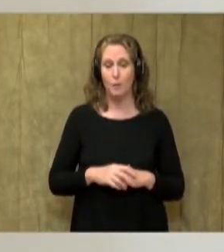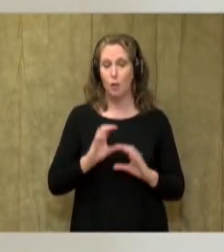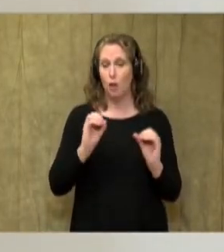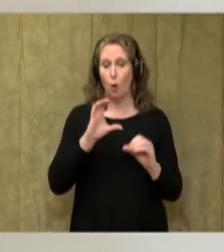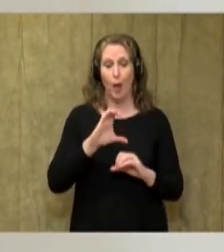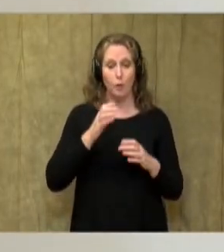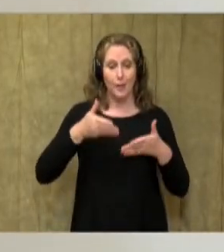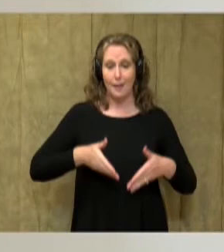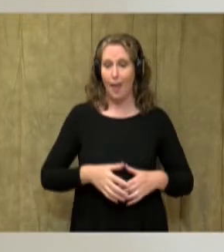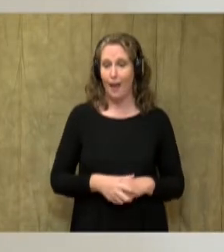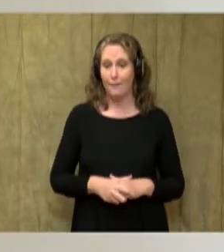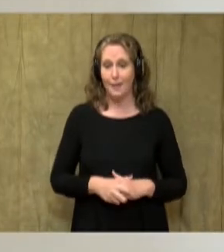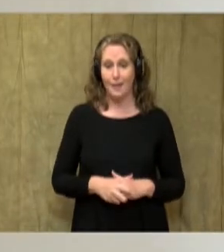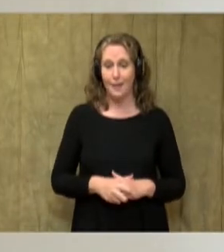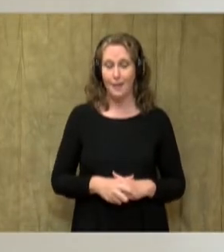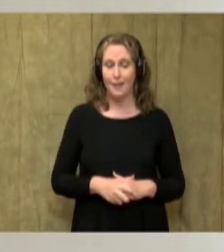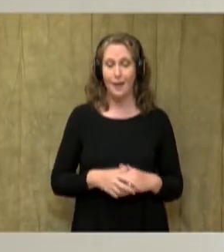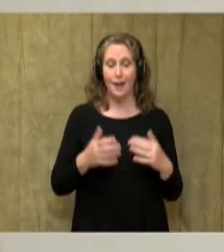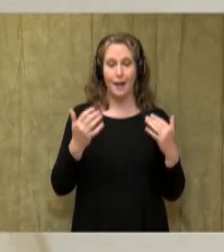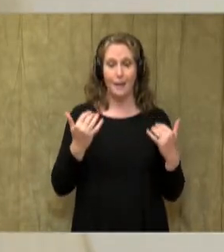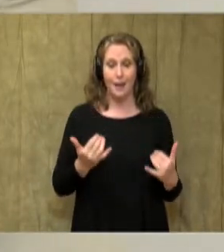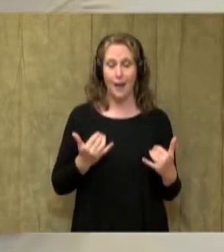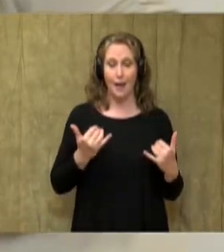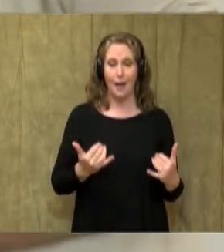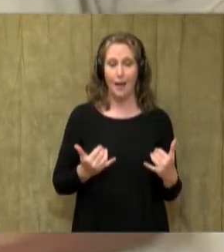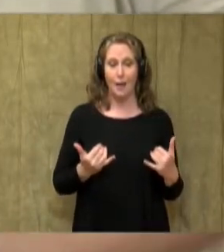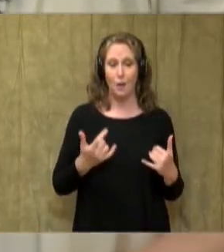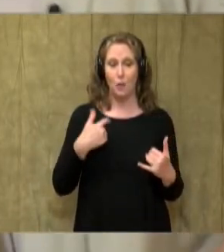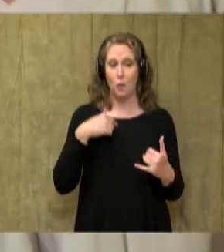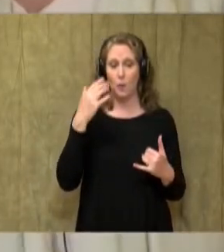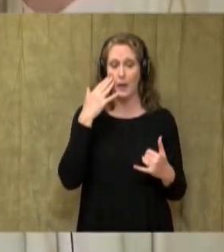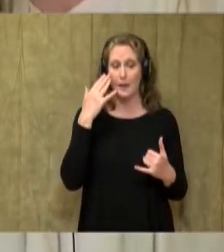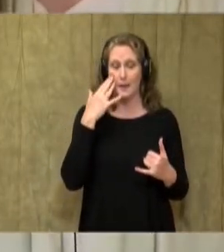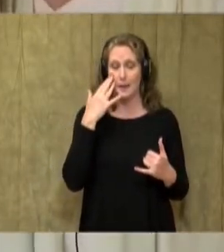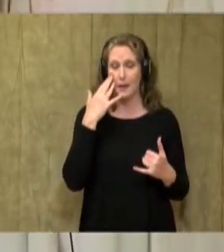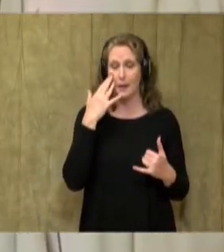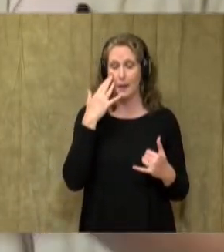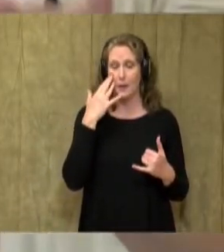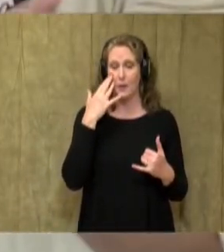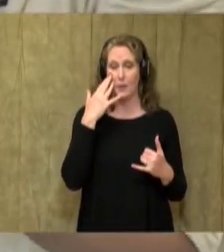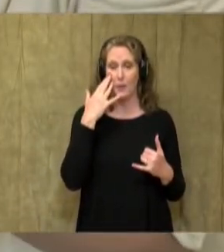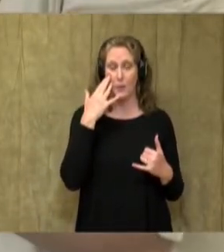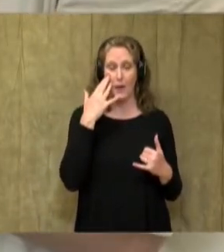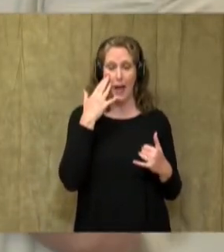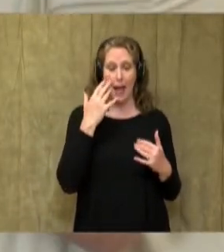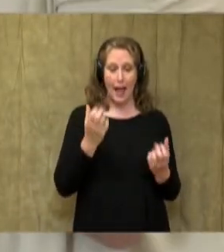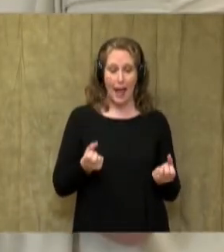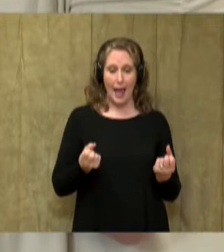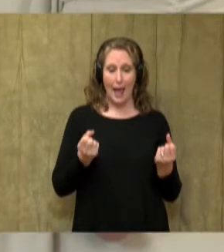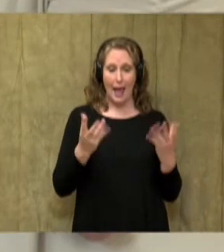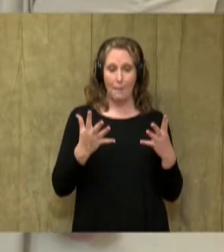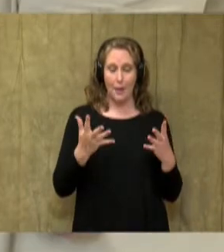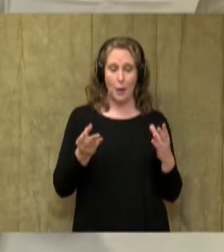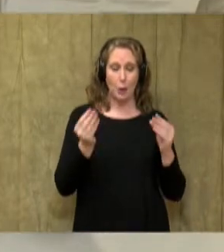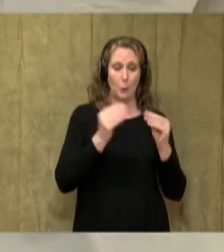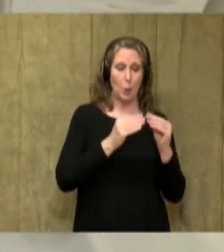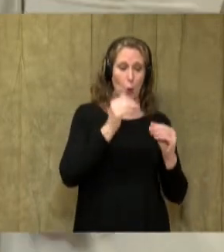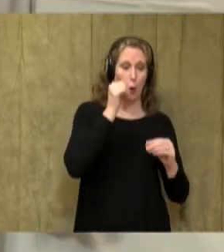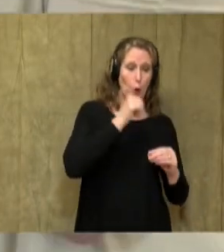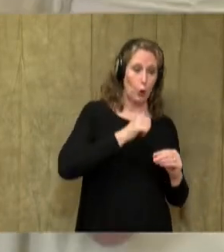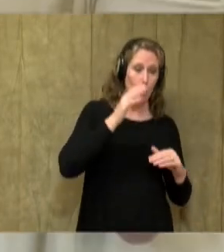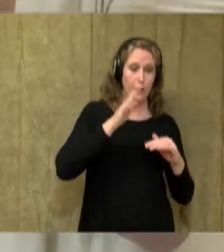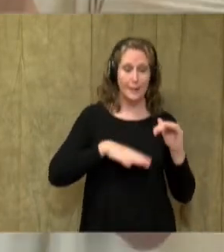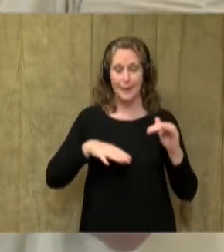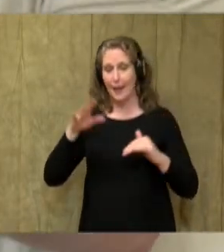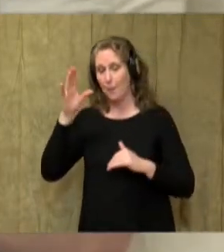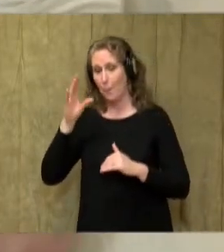hundreds left. All right, so now we know the difference between the amount of boys and girls. We know how many